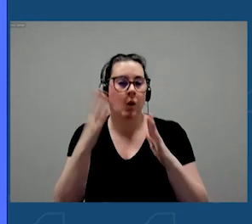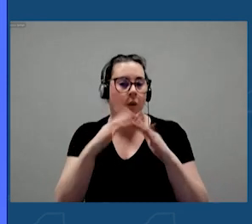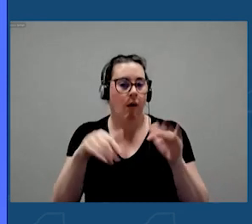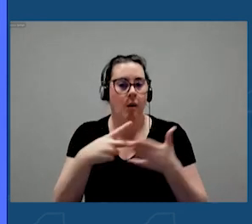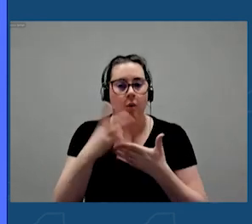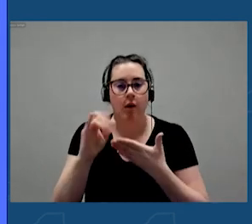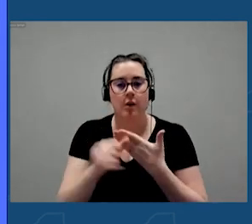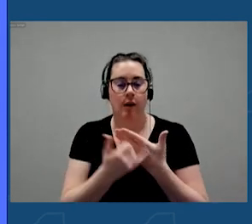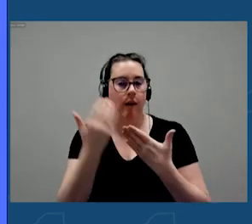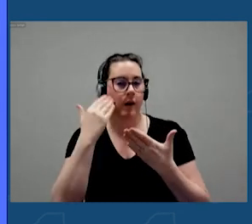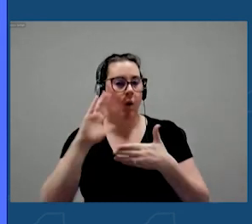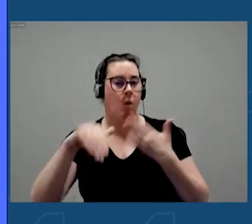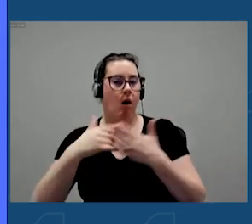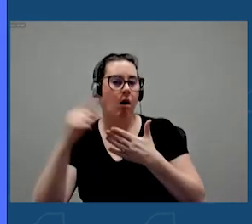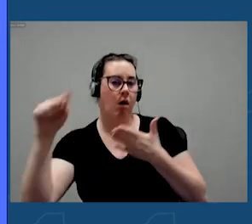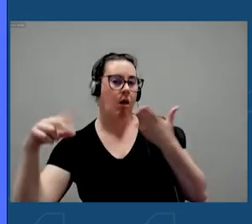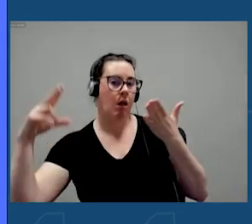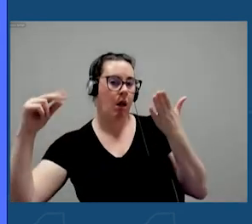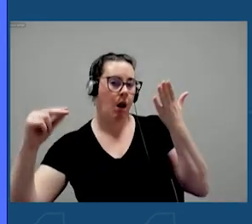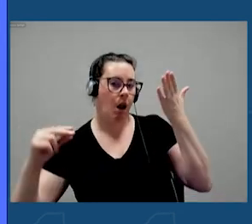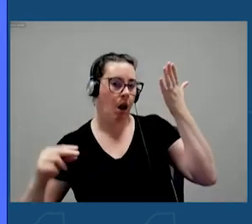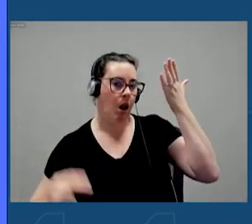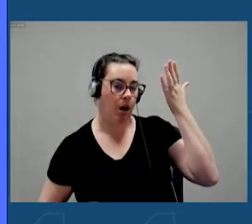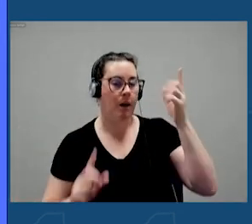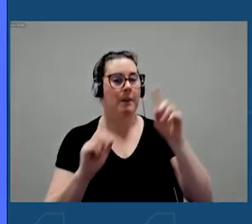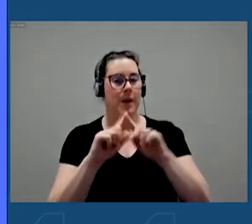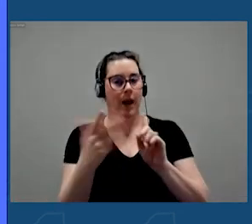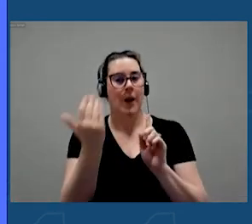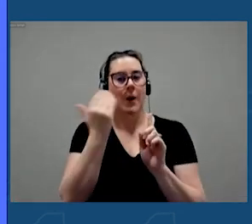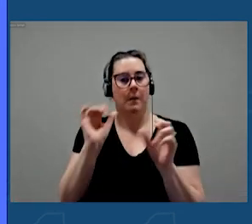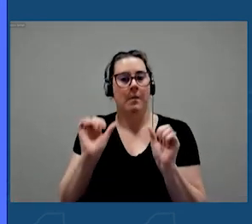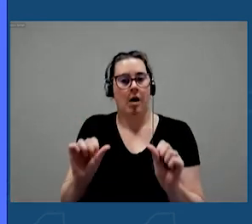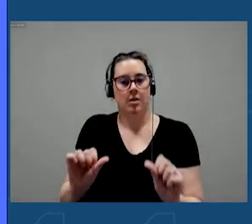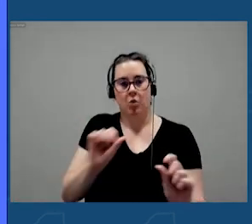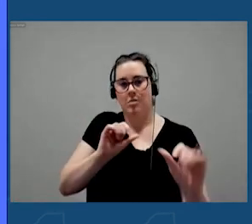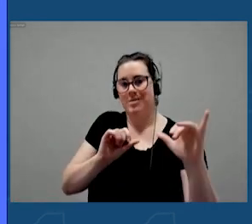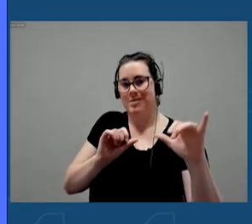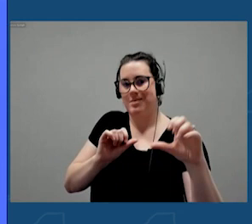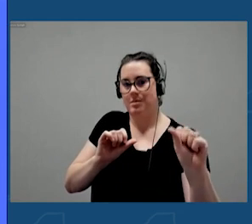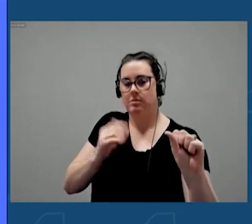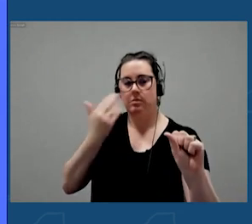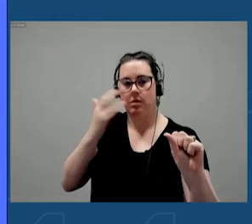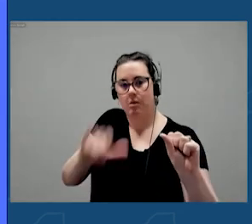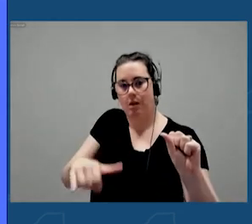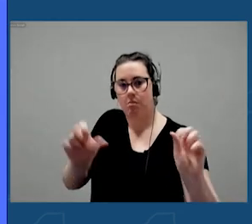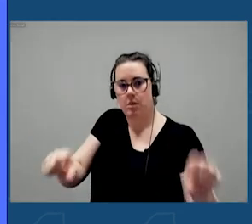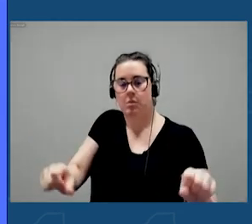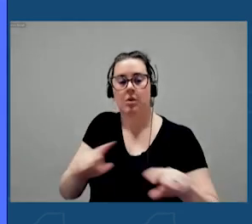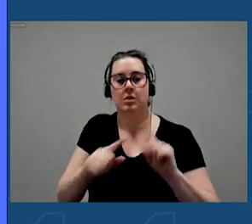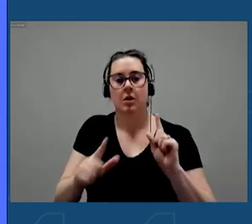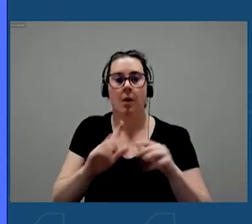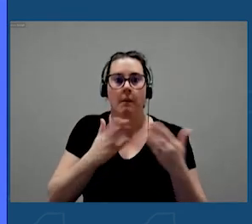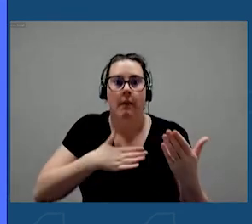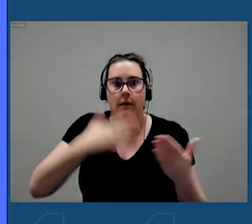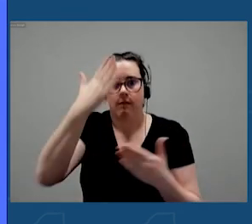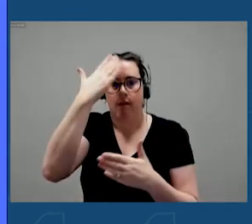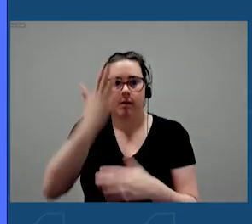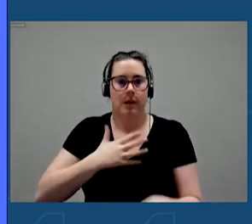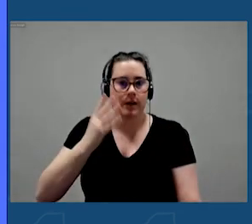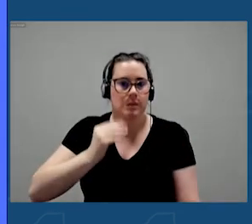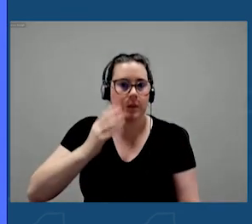say no, but I also know that they can get to yes. And I'm going to use that knowledge in my relationships with a lot of enlightened